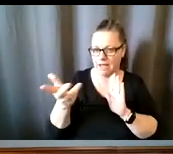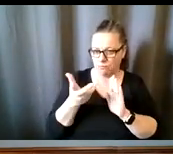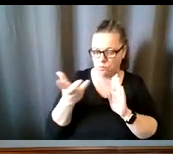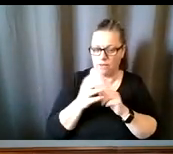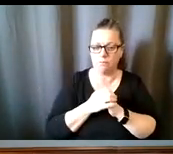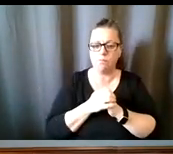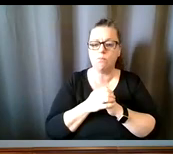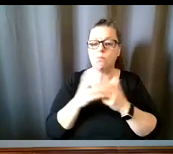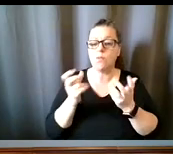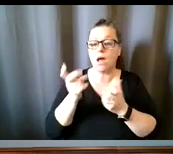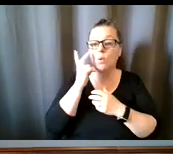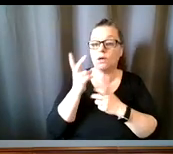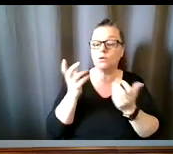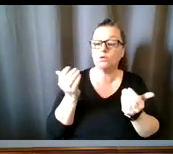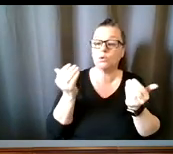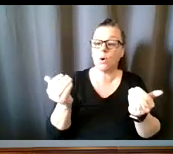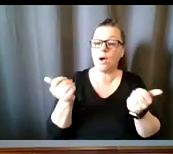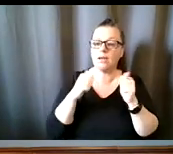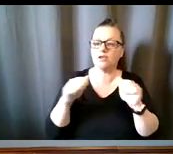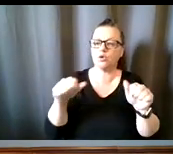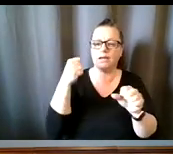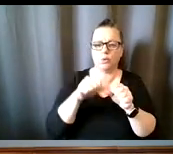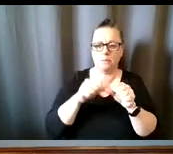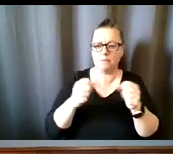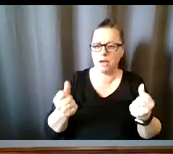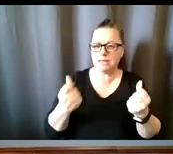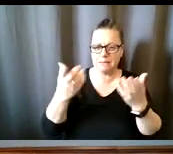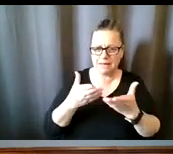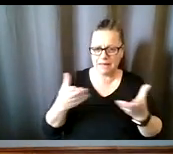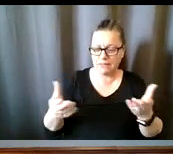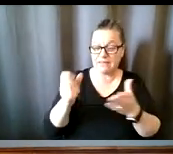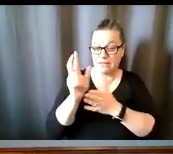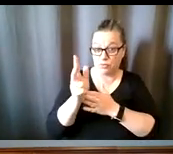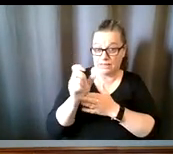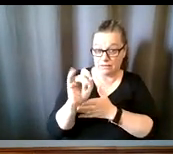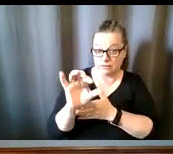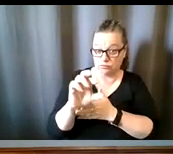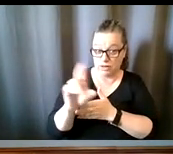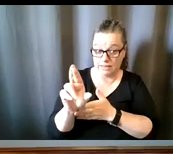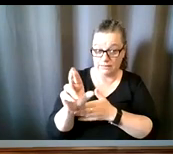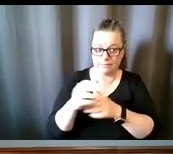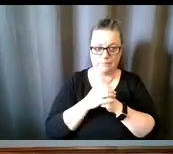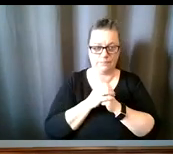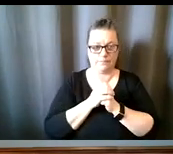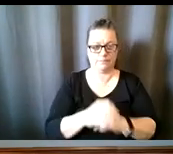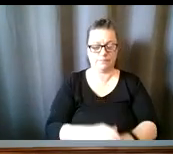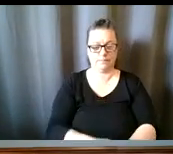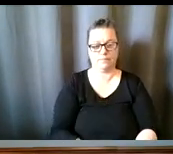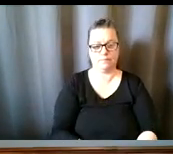I want you to go ahead and try to remember as many items as you can, this time in 3 seconds. Ready? Here we go.